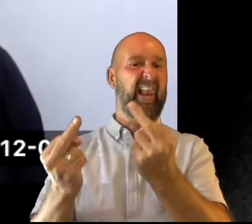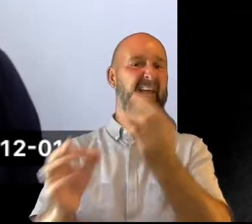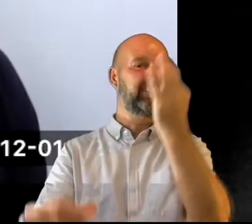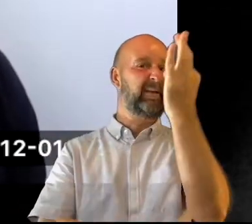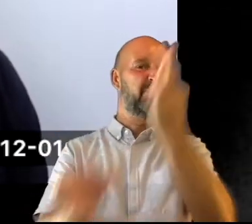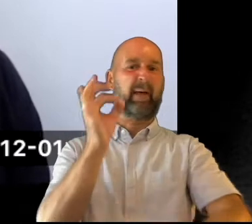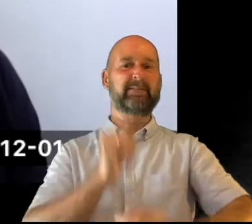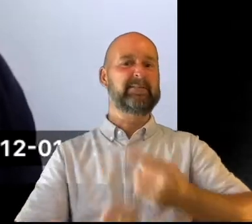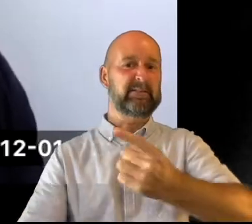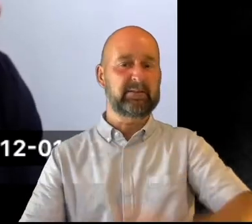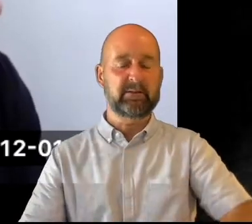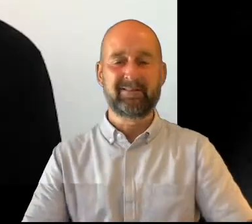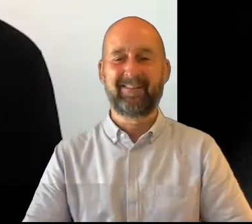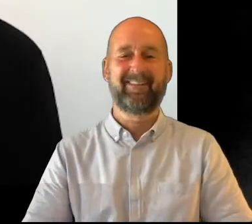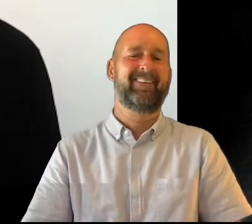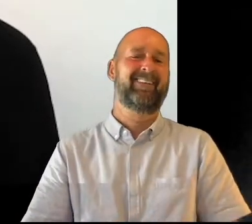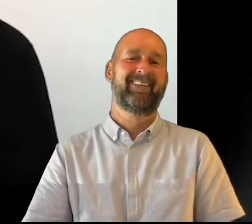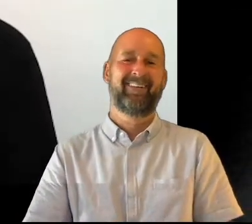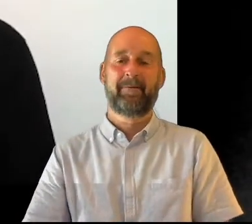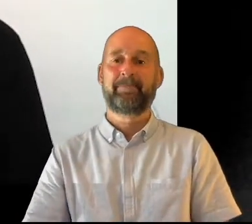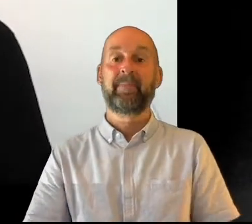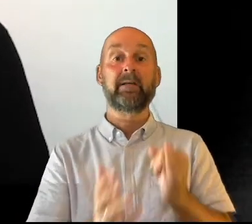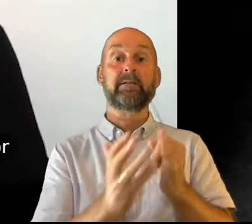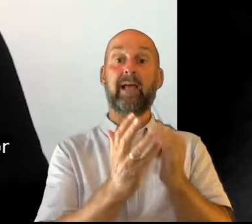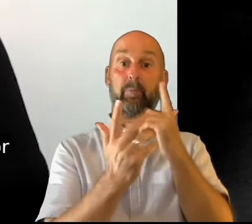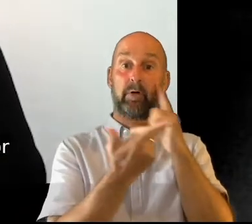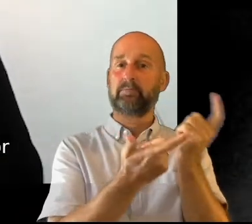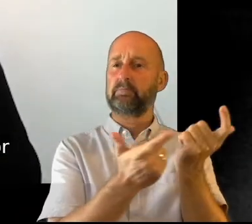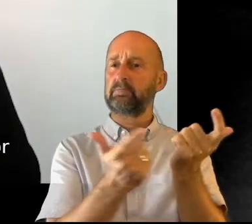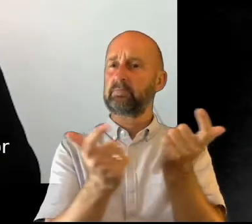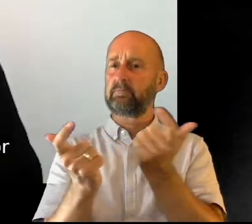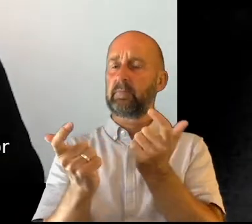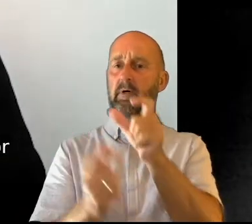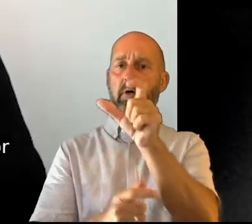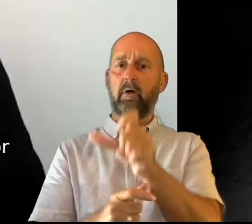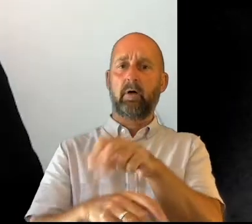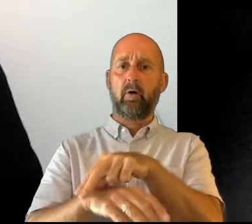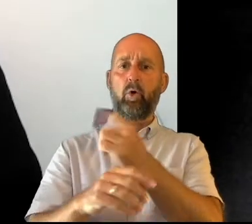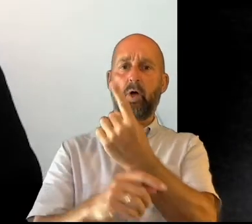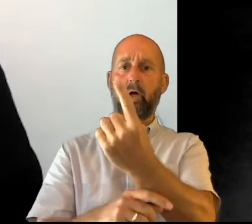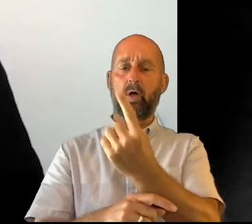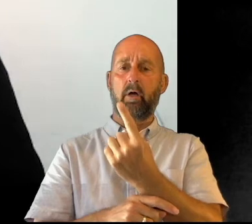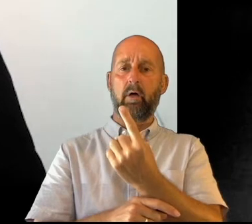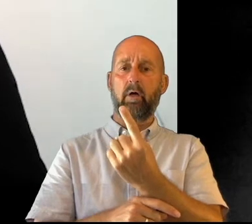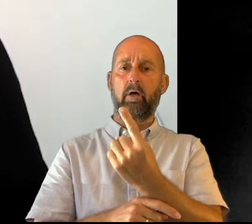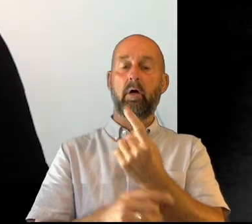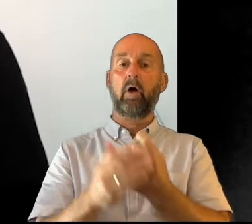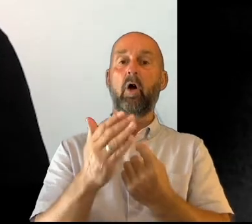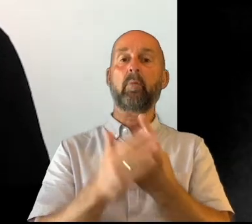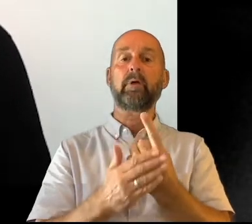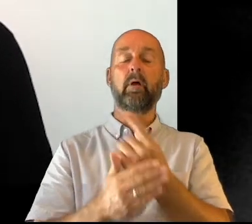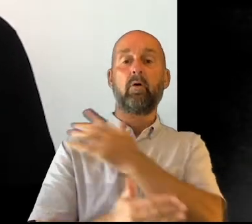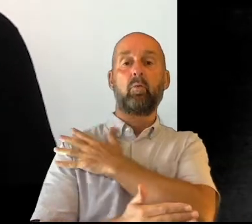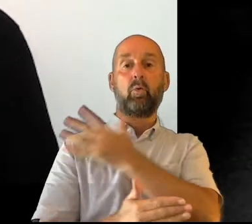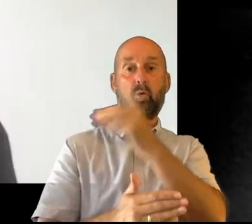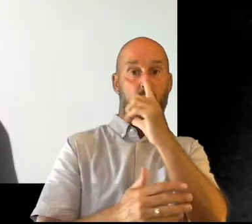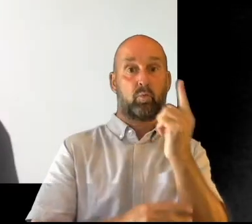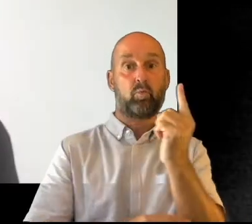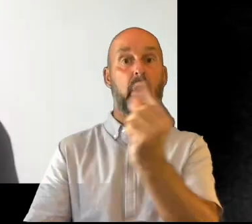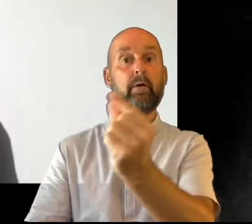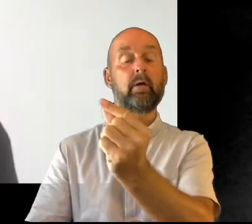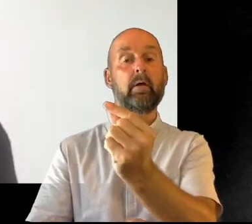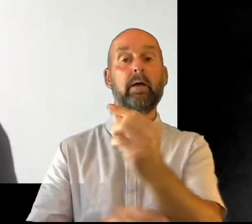bastard. Samrah looks around the room, sees a worker entering through a door and takes the opportunity of his release to run. It